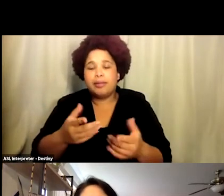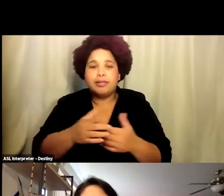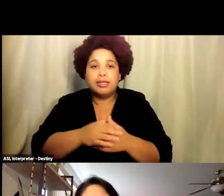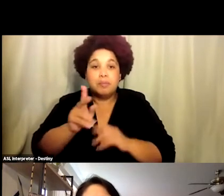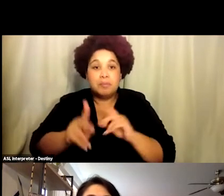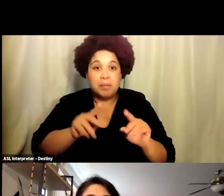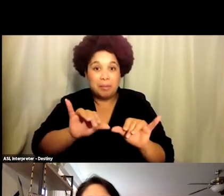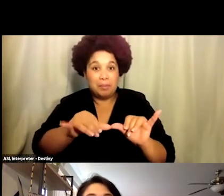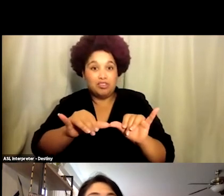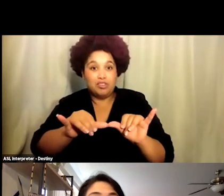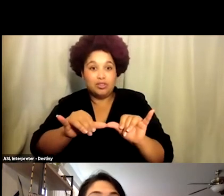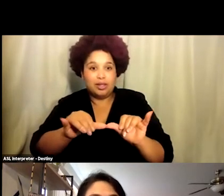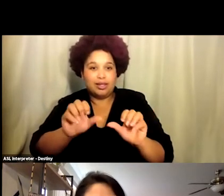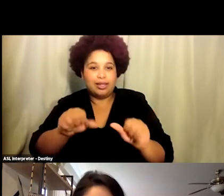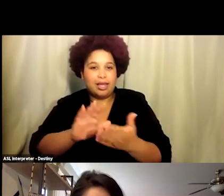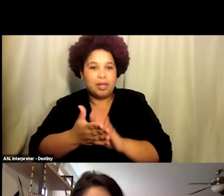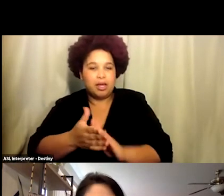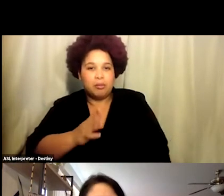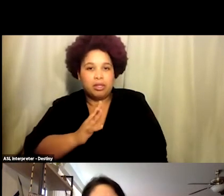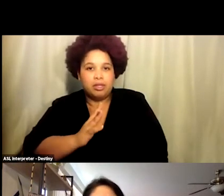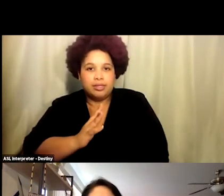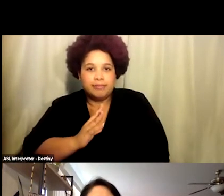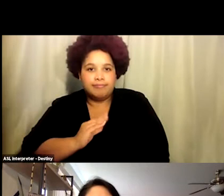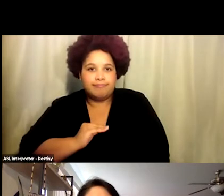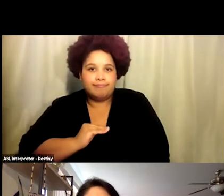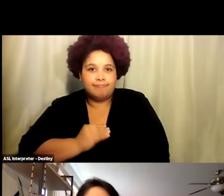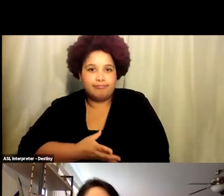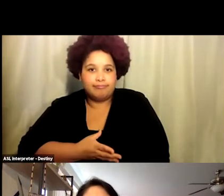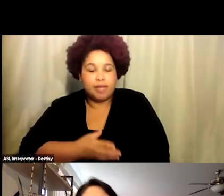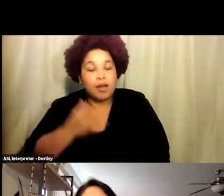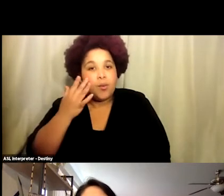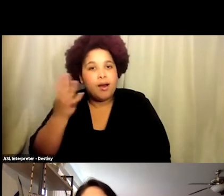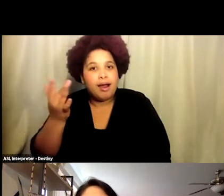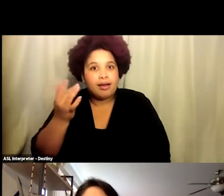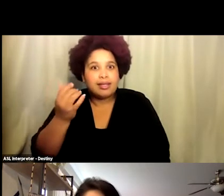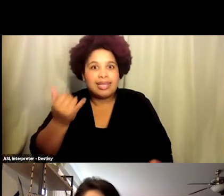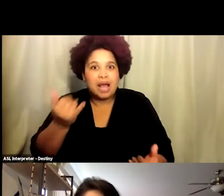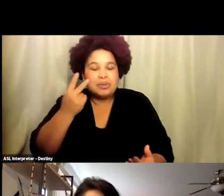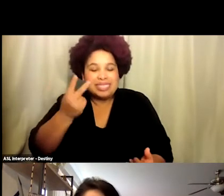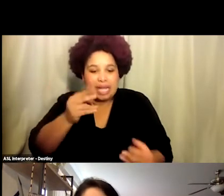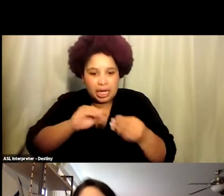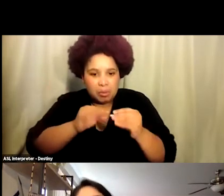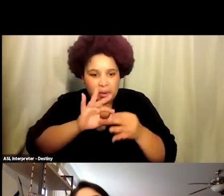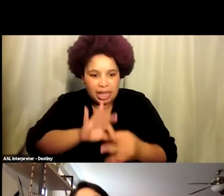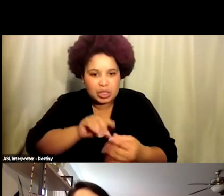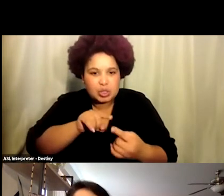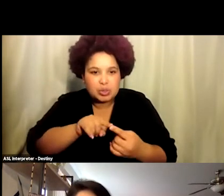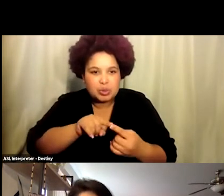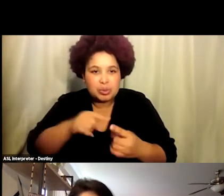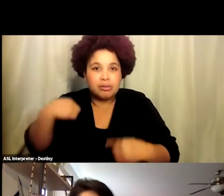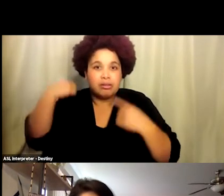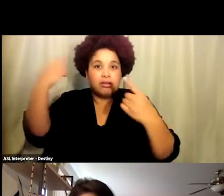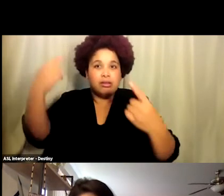become measurable, they can also become disheartening, because now you are actually able to put a number to what you have